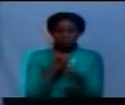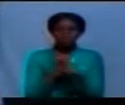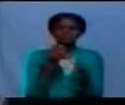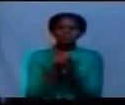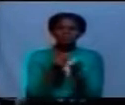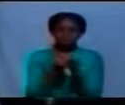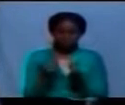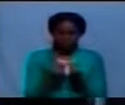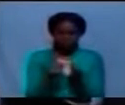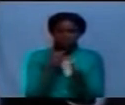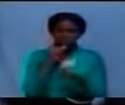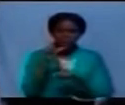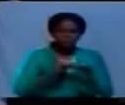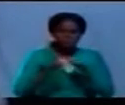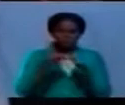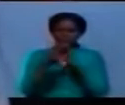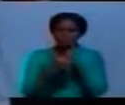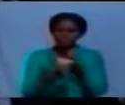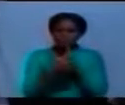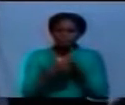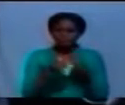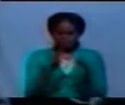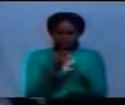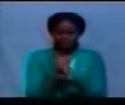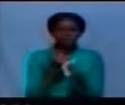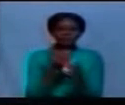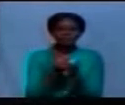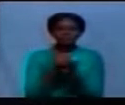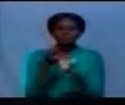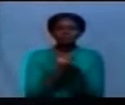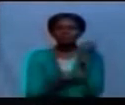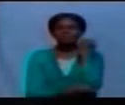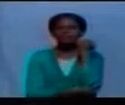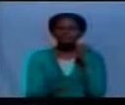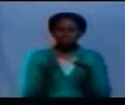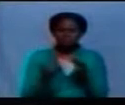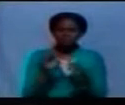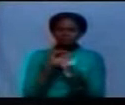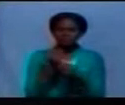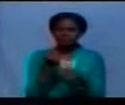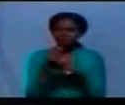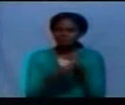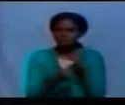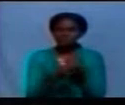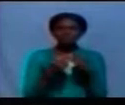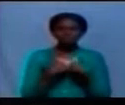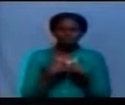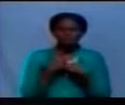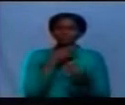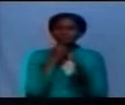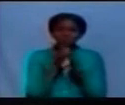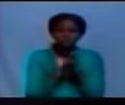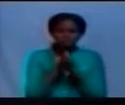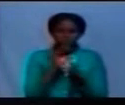So it's not about the banks existing to get money from the poor to enrich themselves. Isn't it about banks having an inherent interest